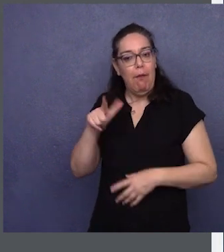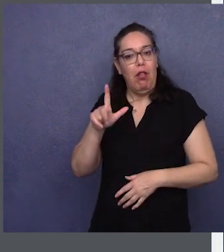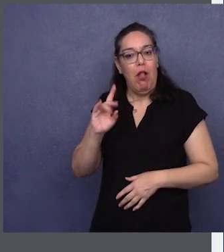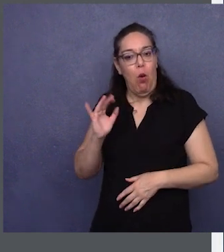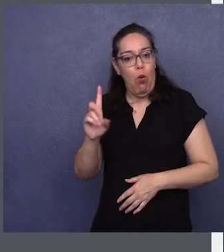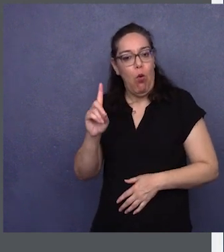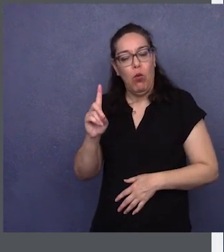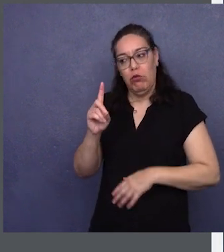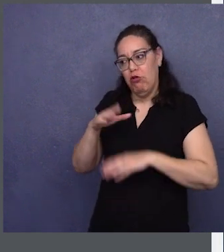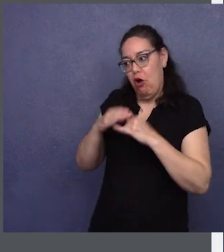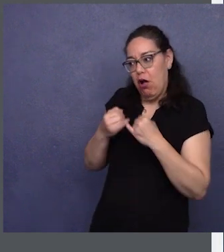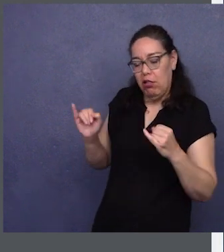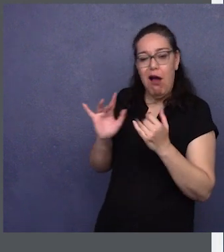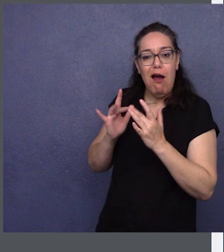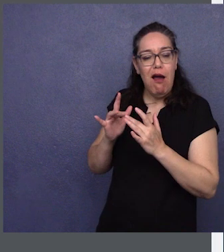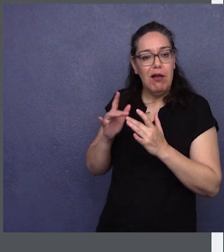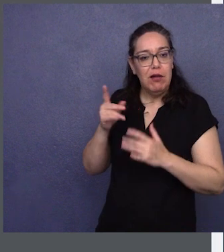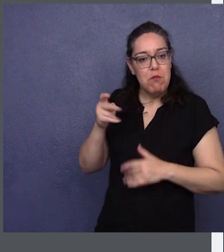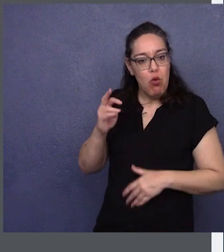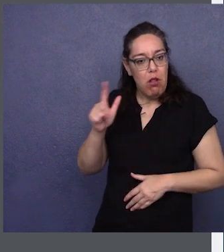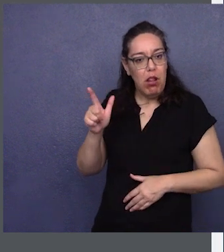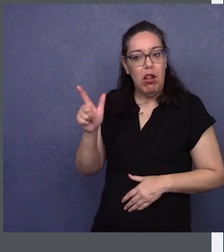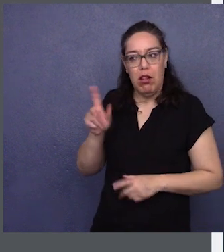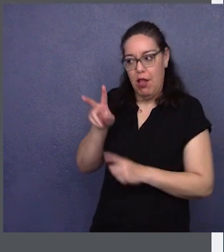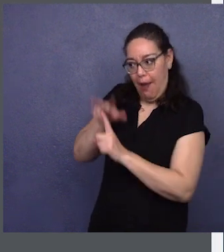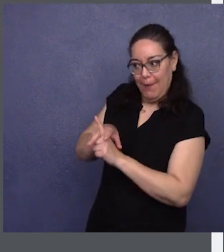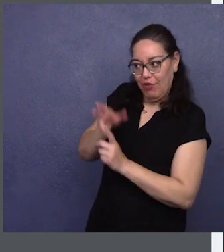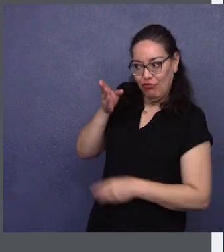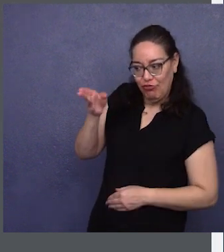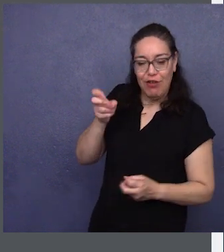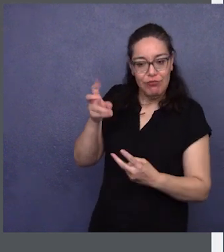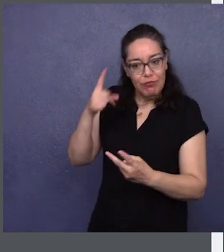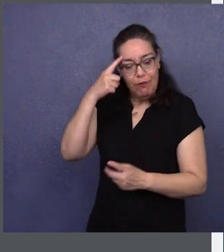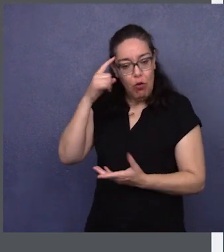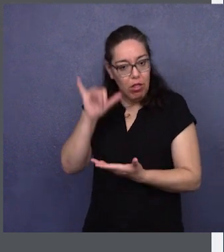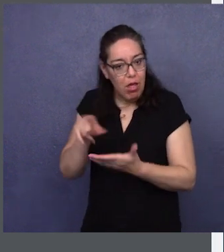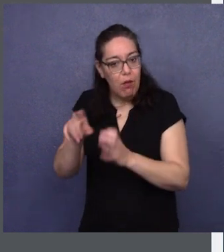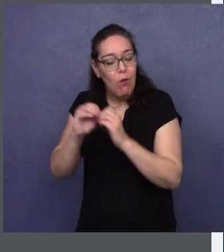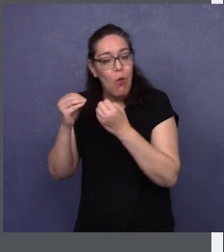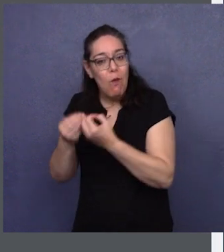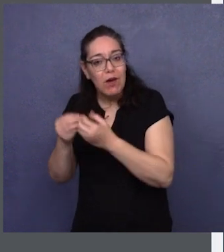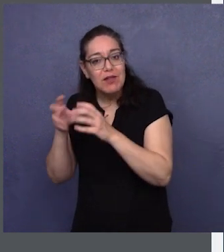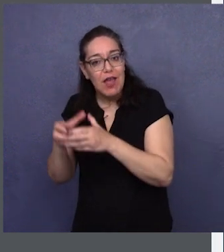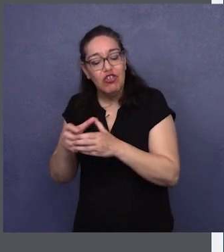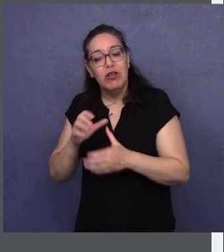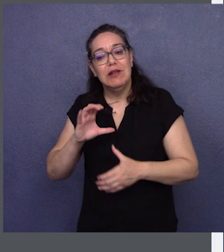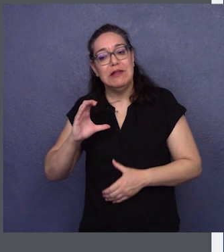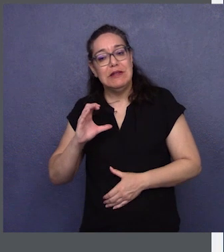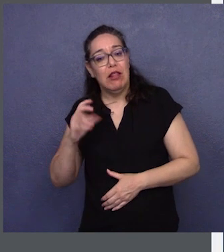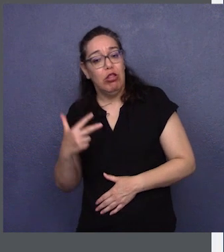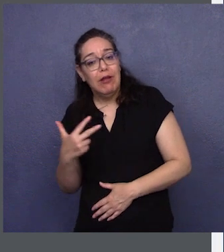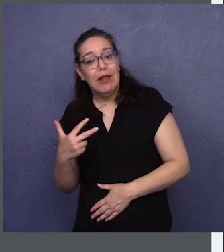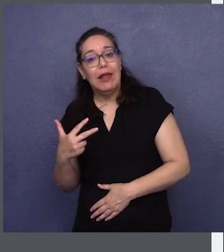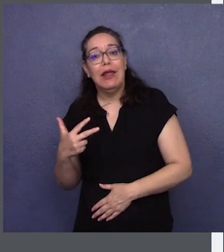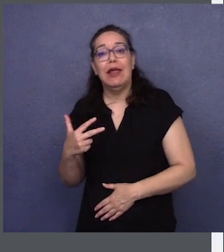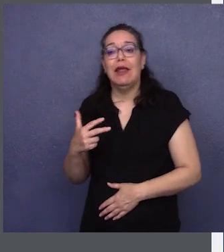portal application. As stated for the organizations, C3